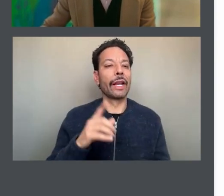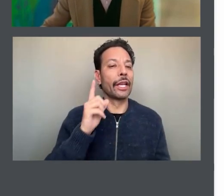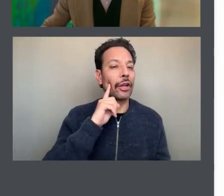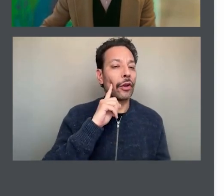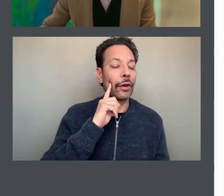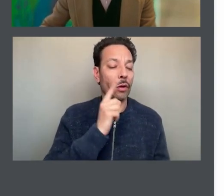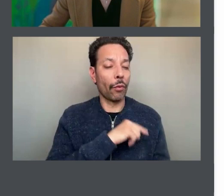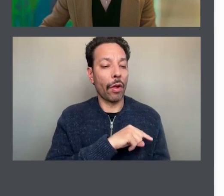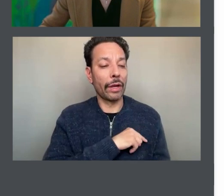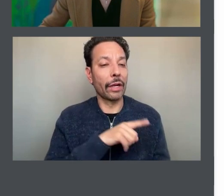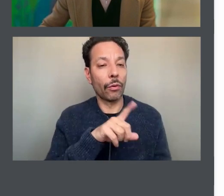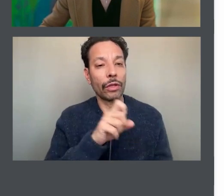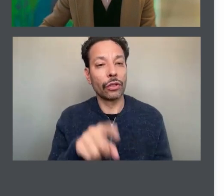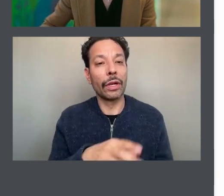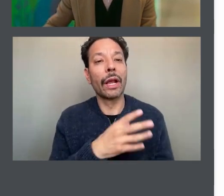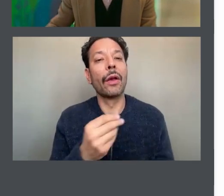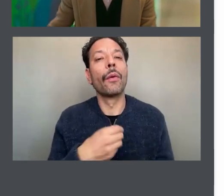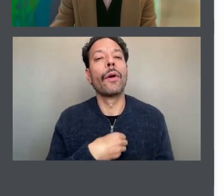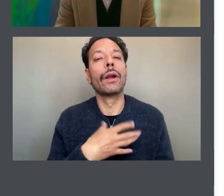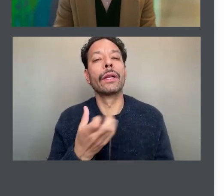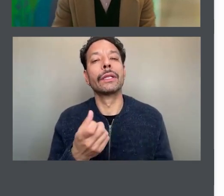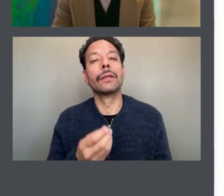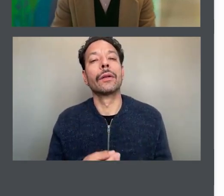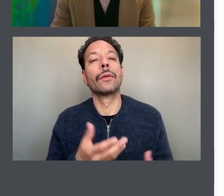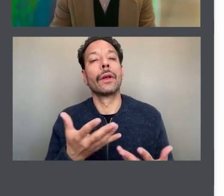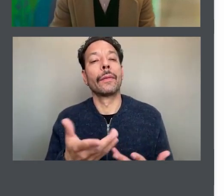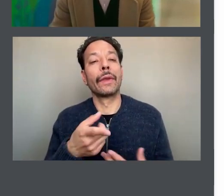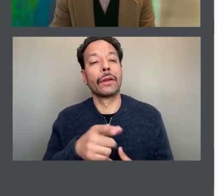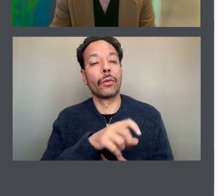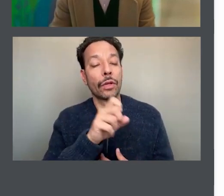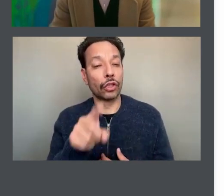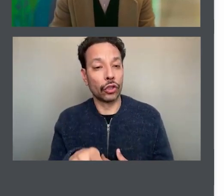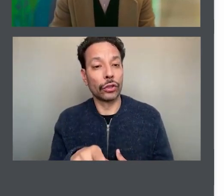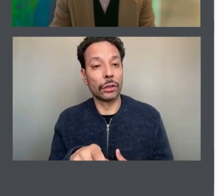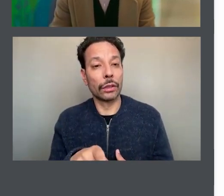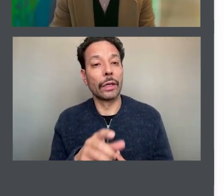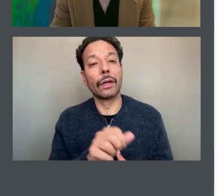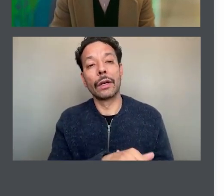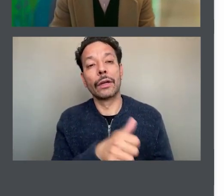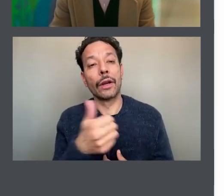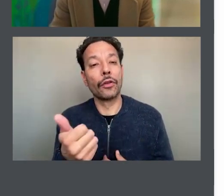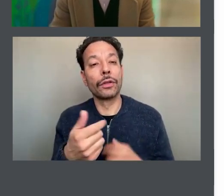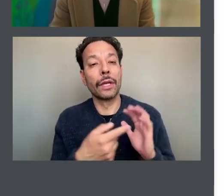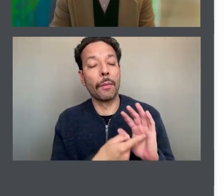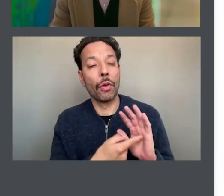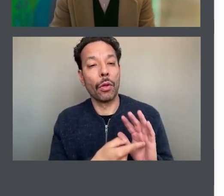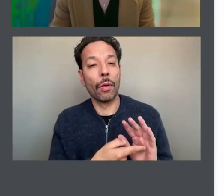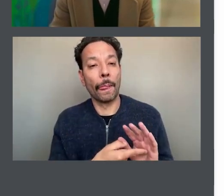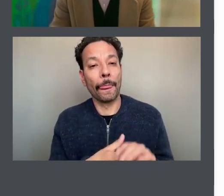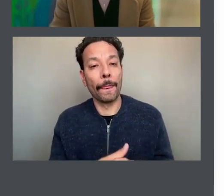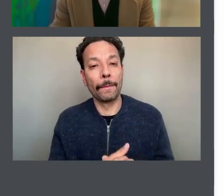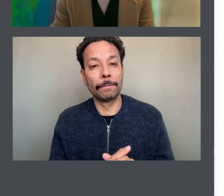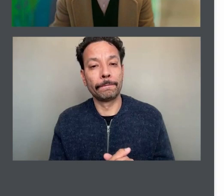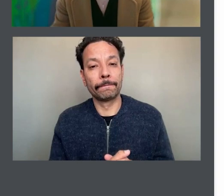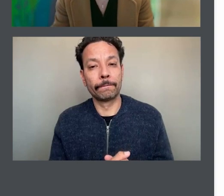question. And I wanted to bring up this question because this is another example of,